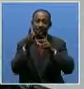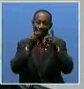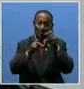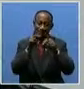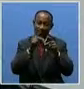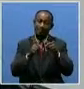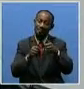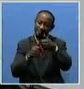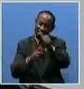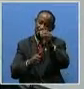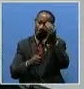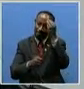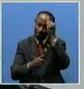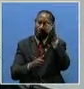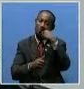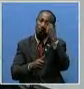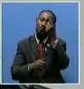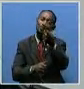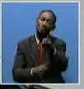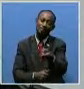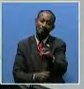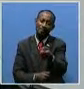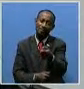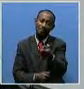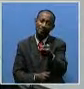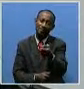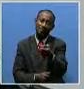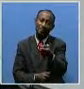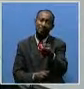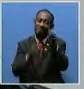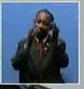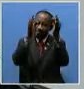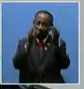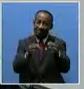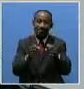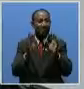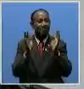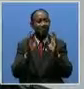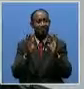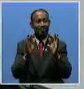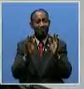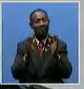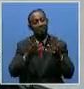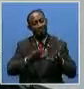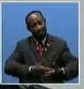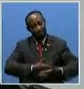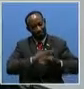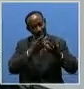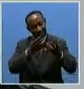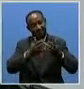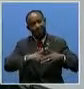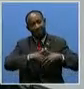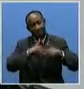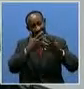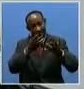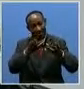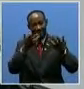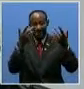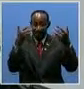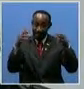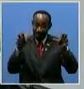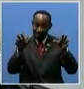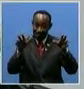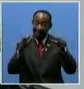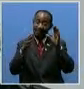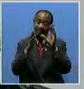are, truly. Don't gag them. Give them a space to say what they want. You then